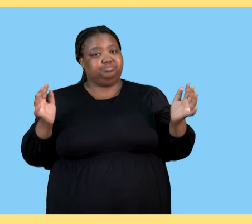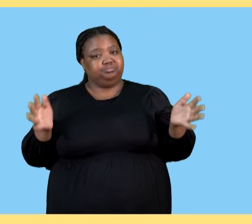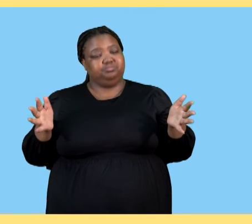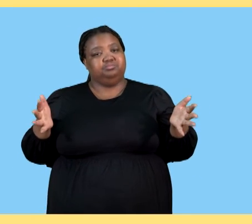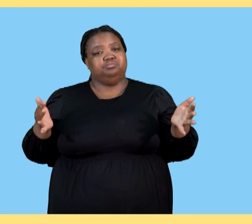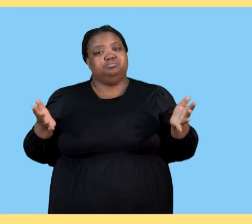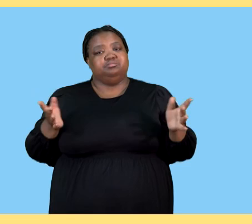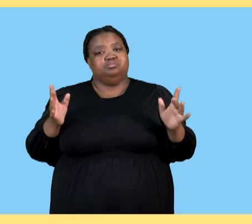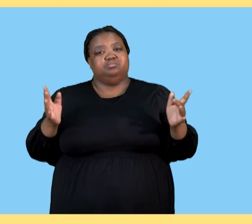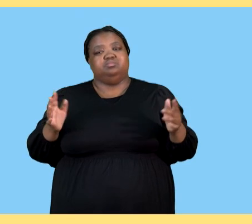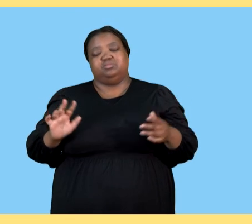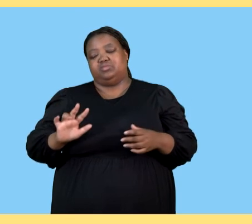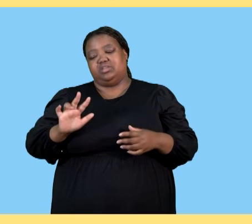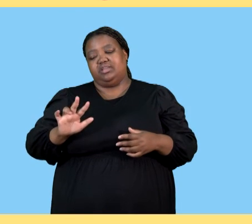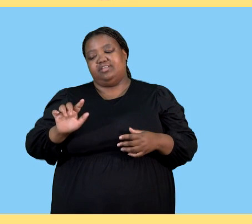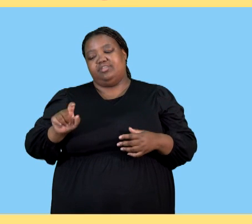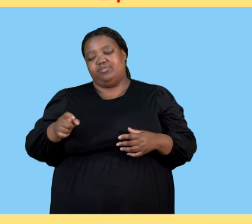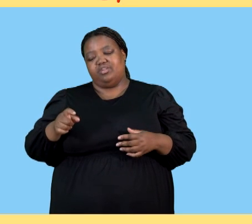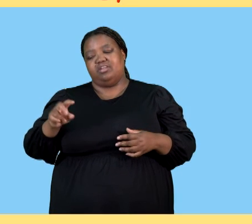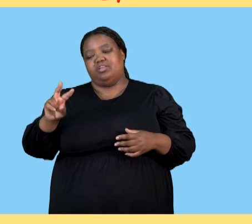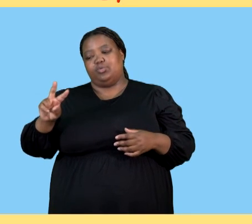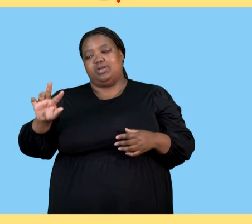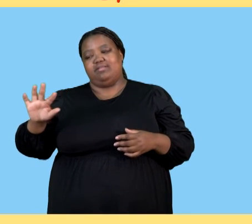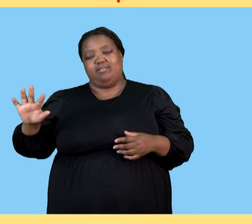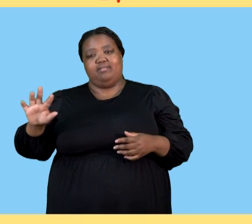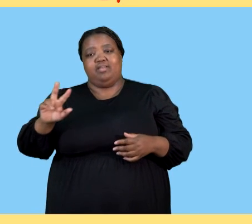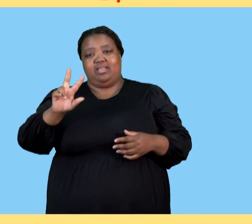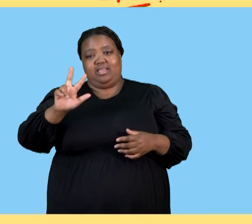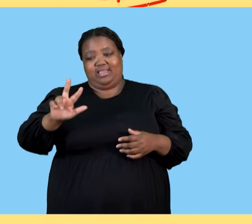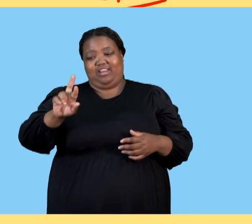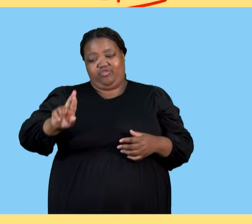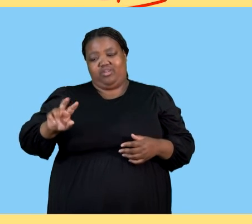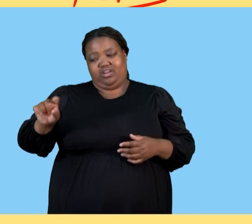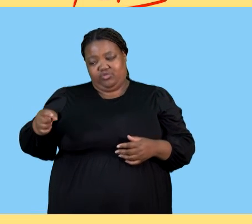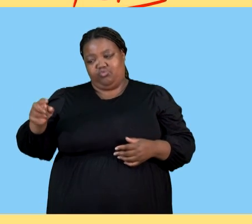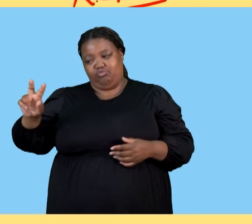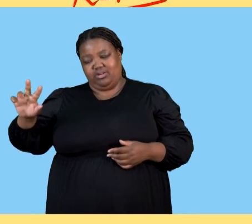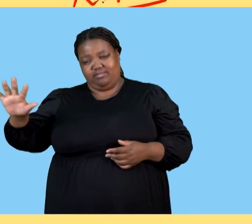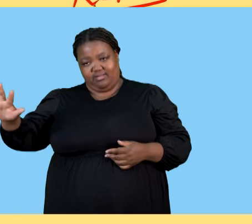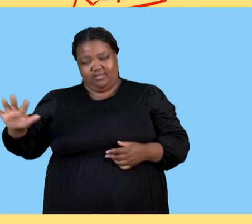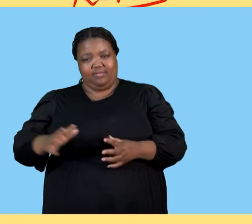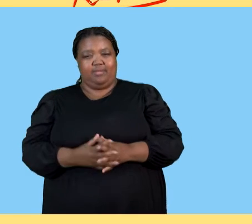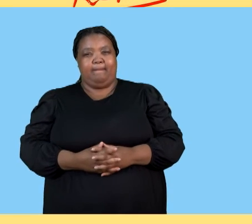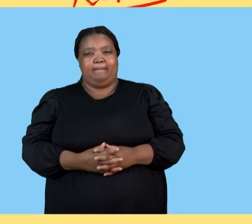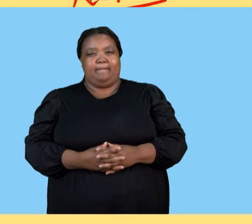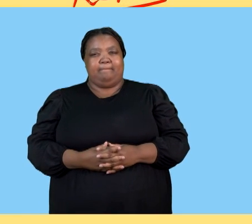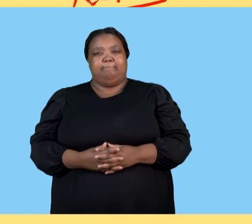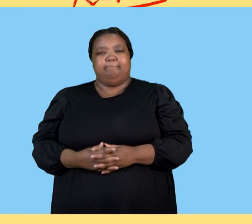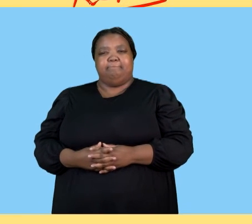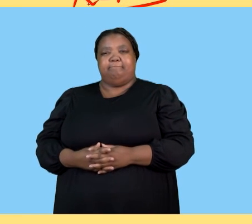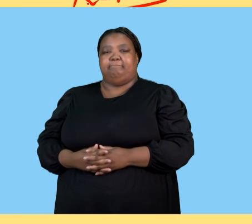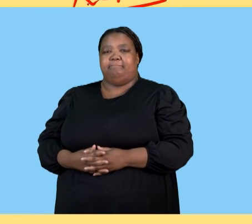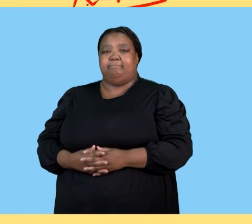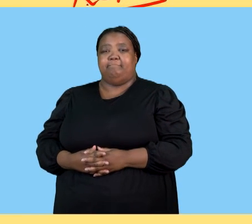I do that, I should get 8 Rand 25. 8 Rand